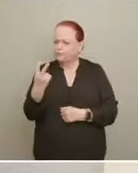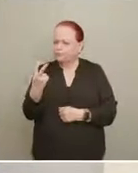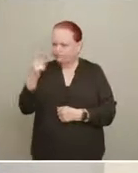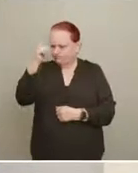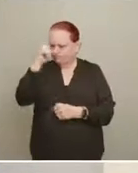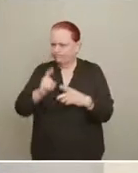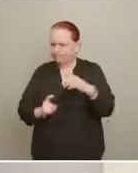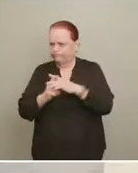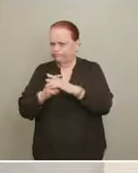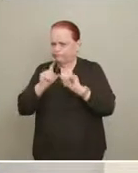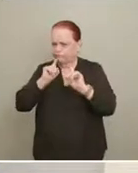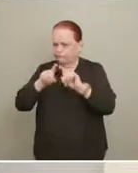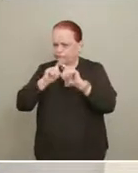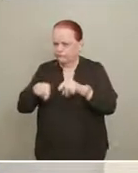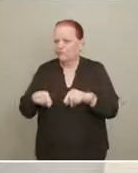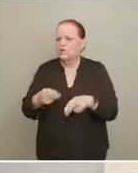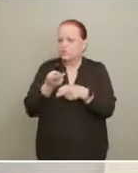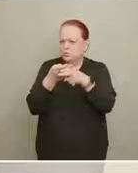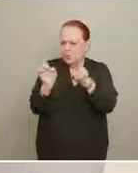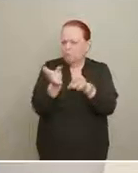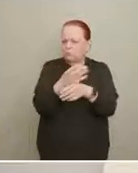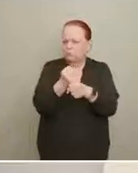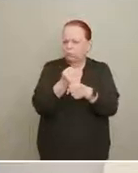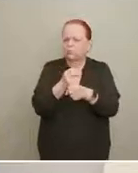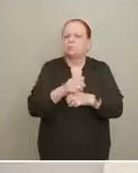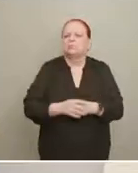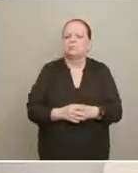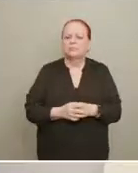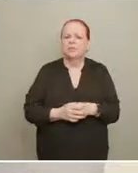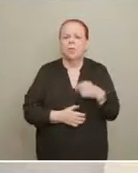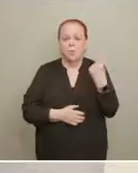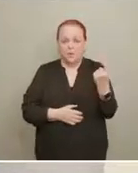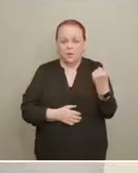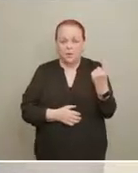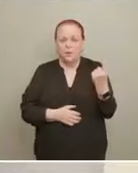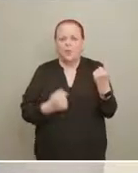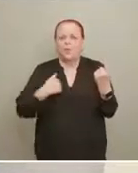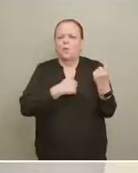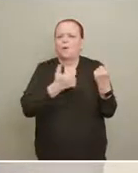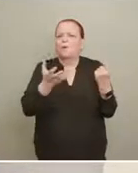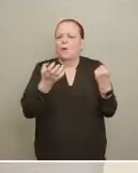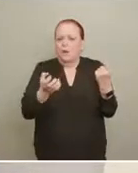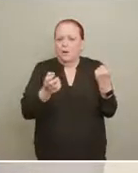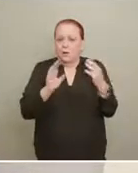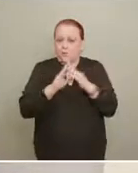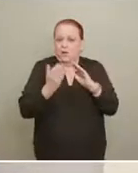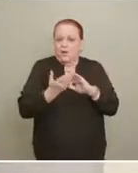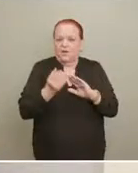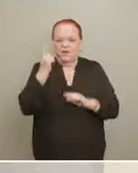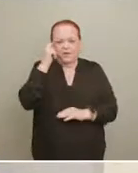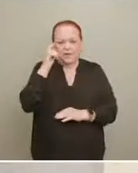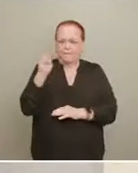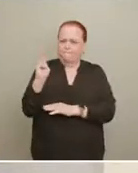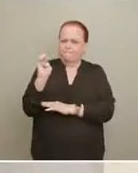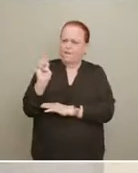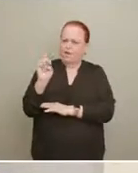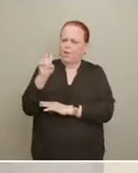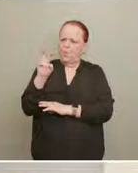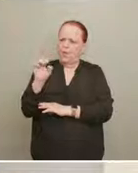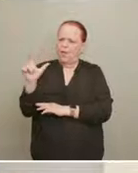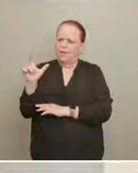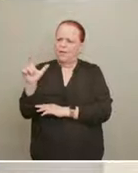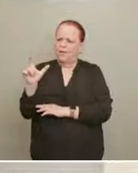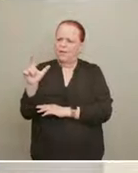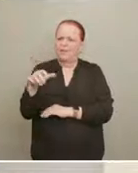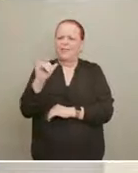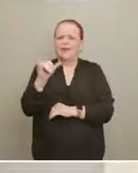me, and I'll keep them short, Chair Chafee. But one is we want the community to think of Be Well as more than